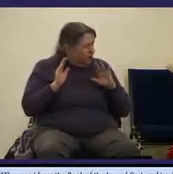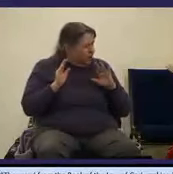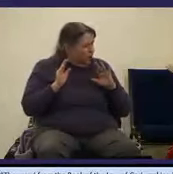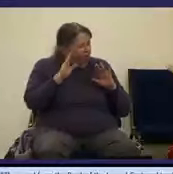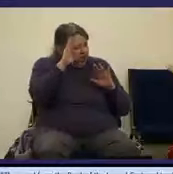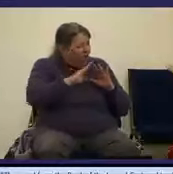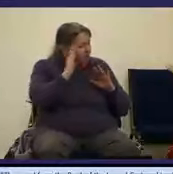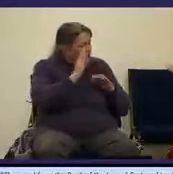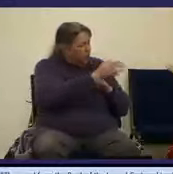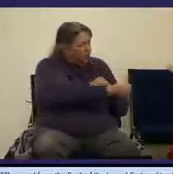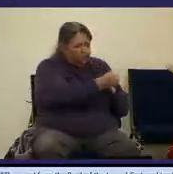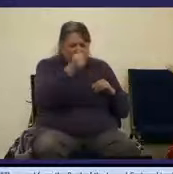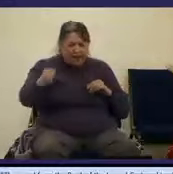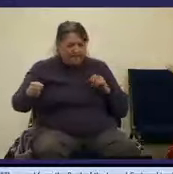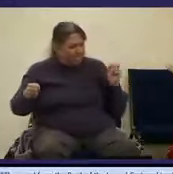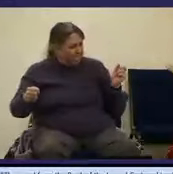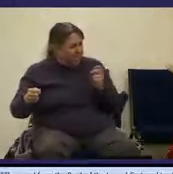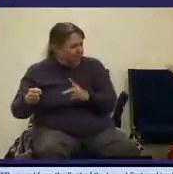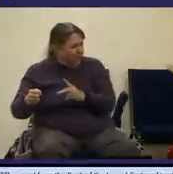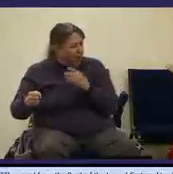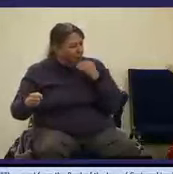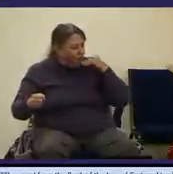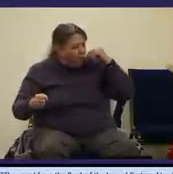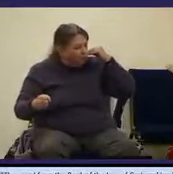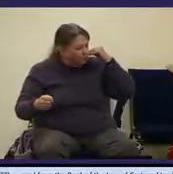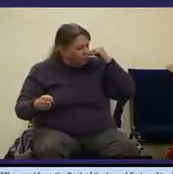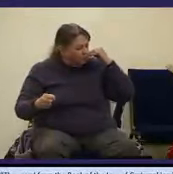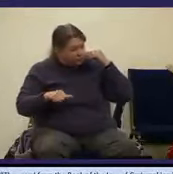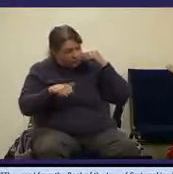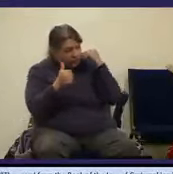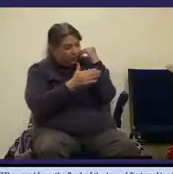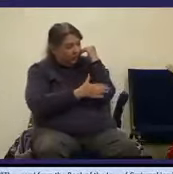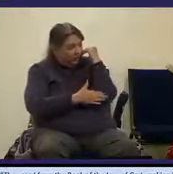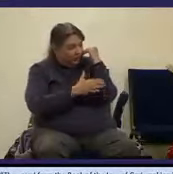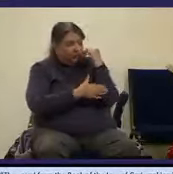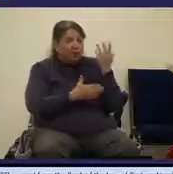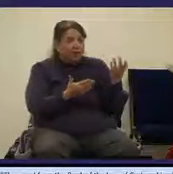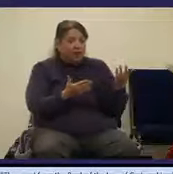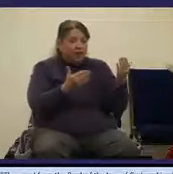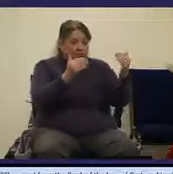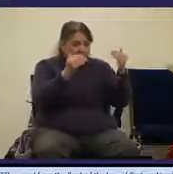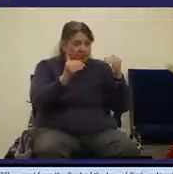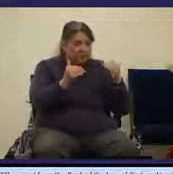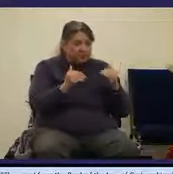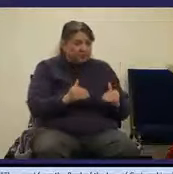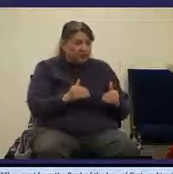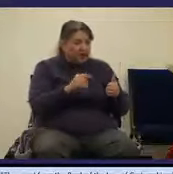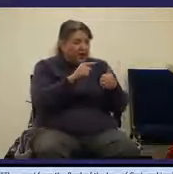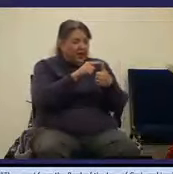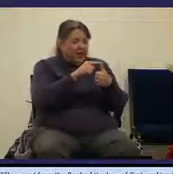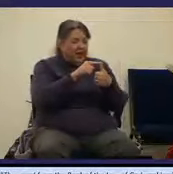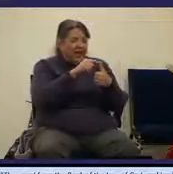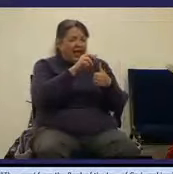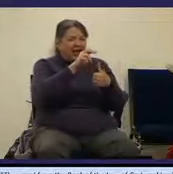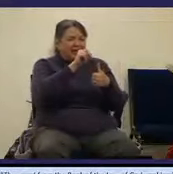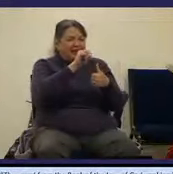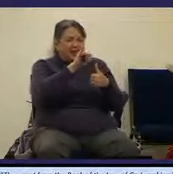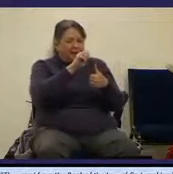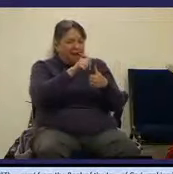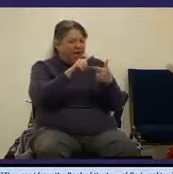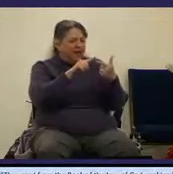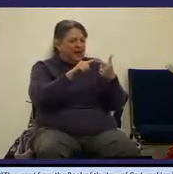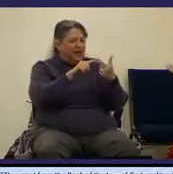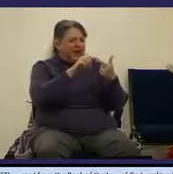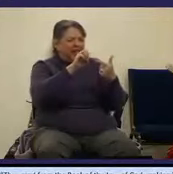Ezekiel picked up right from there. God will restore you. Daniel, these are all contemporaries, those three prophets, all said the same thing. There's